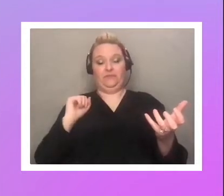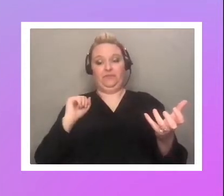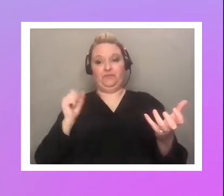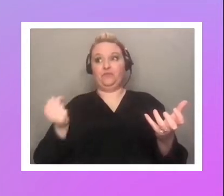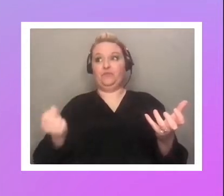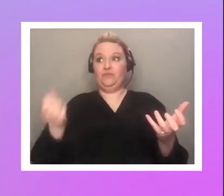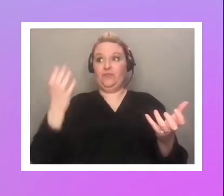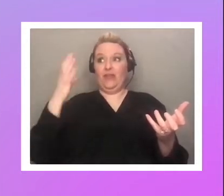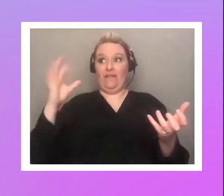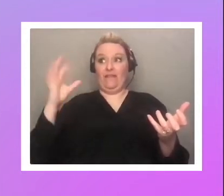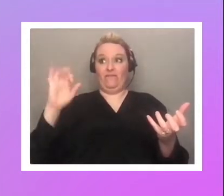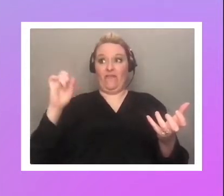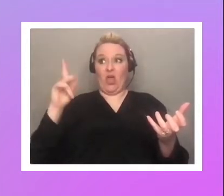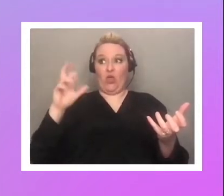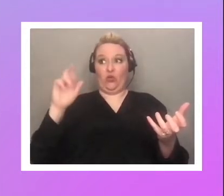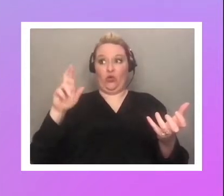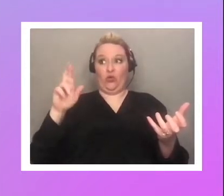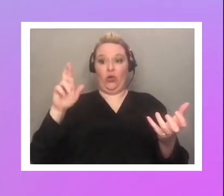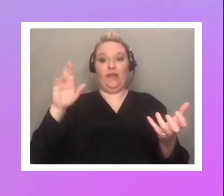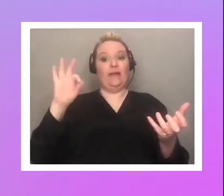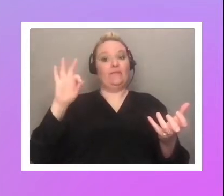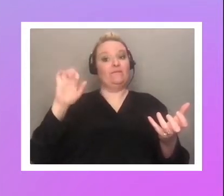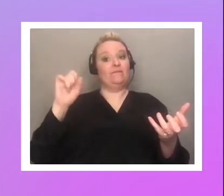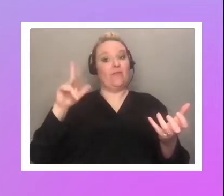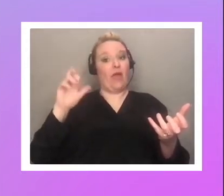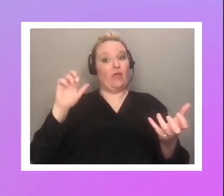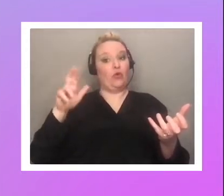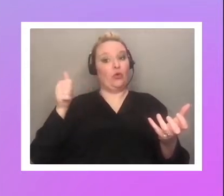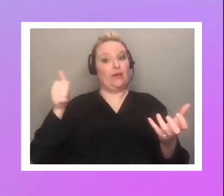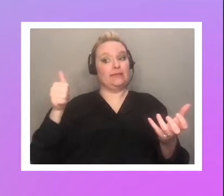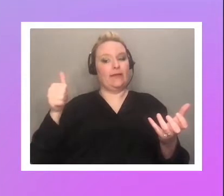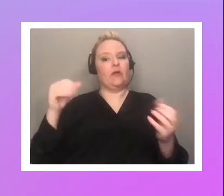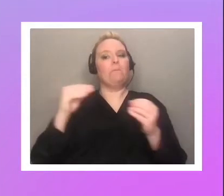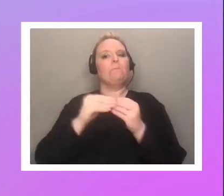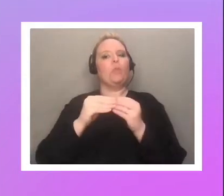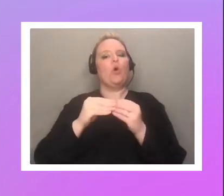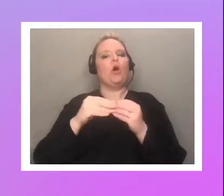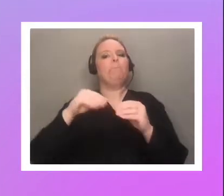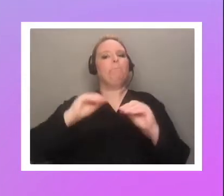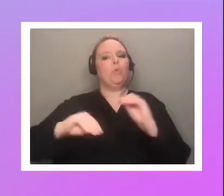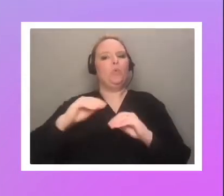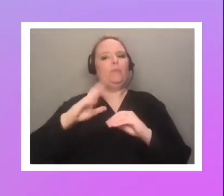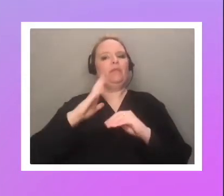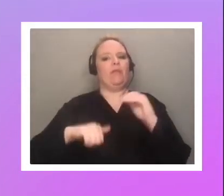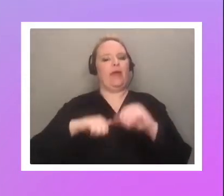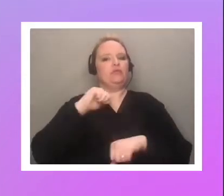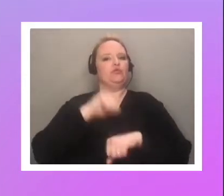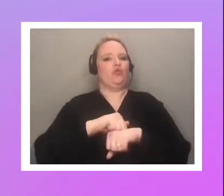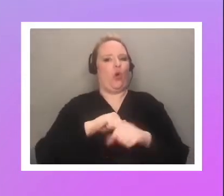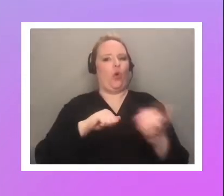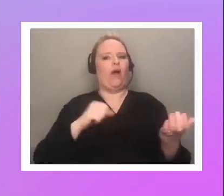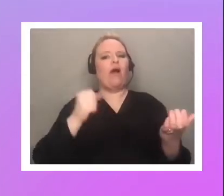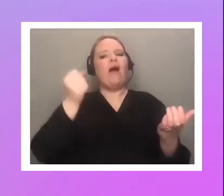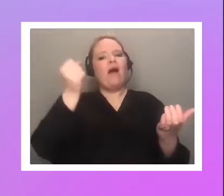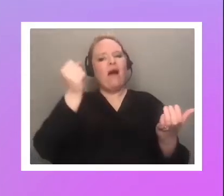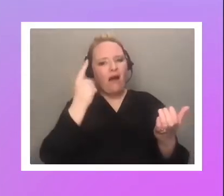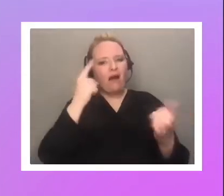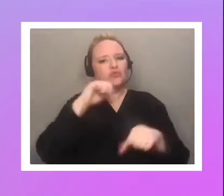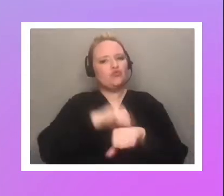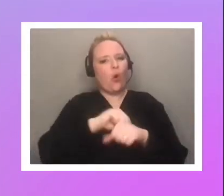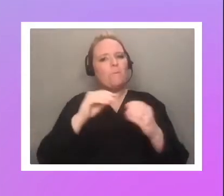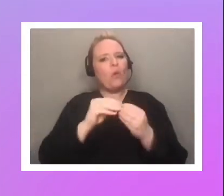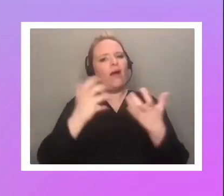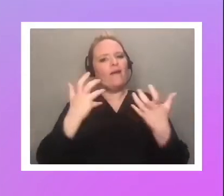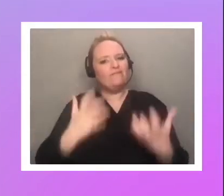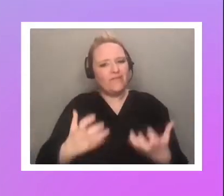hand, that feather has more momentum, though the stone clearly has more